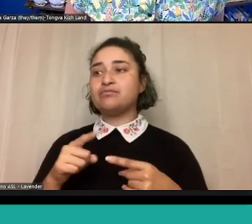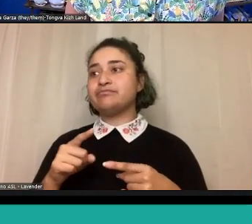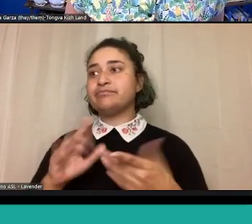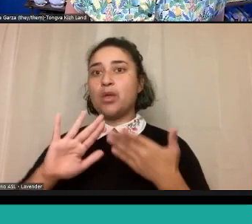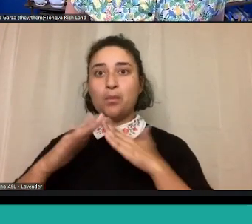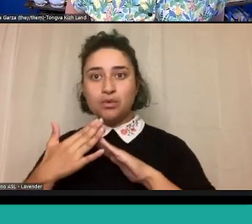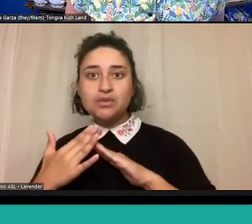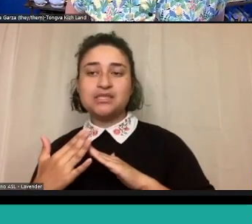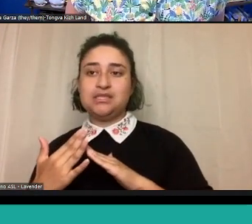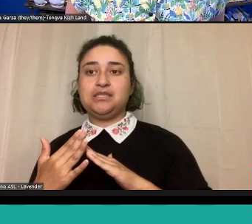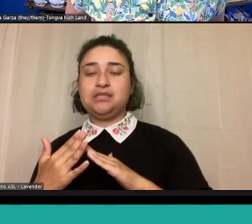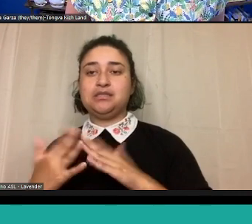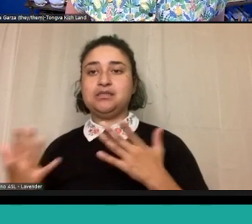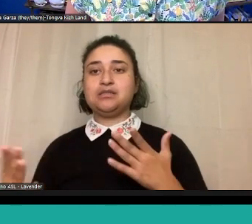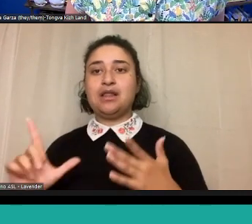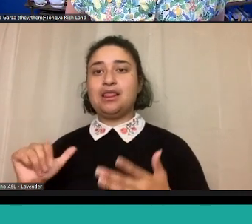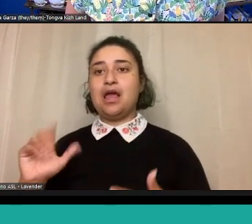know? And that's something that I